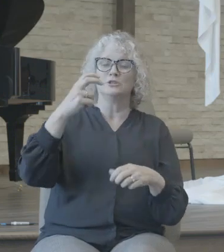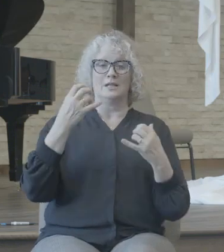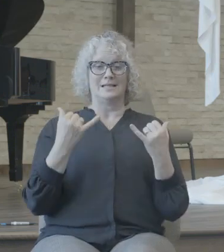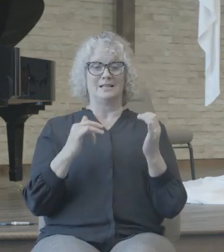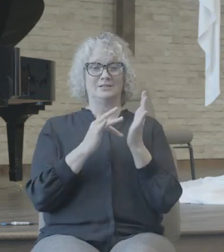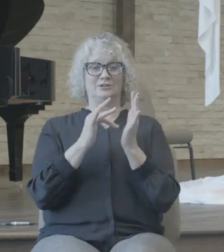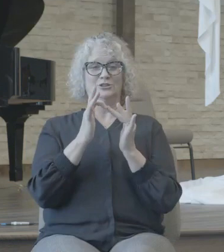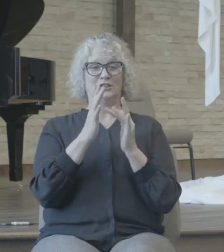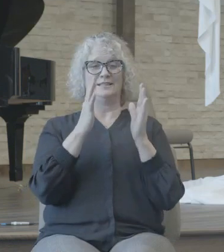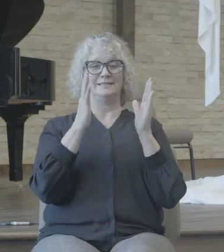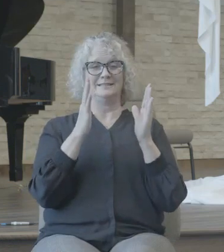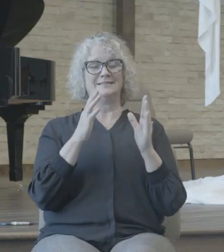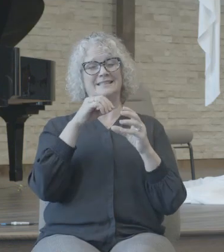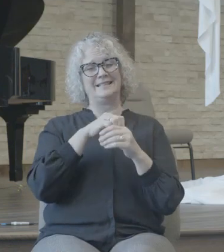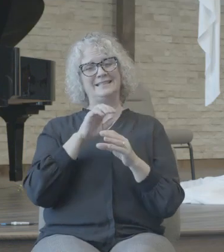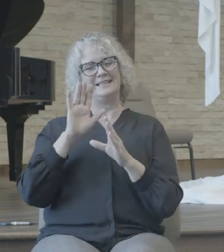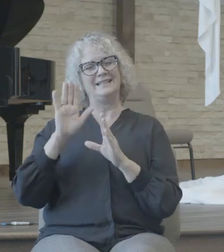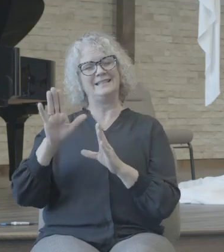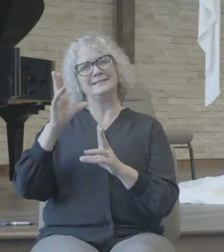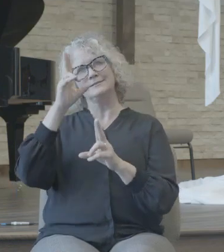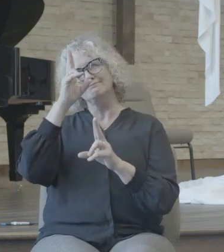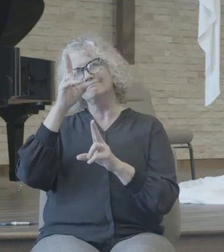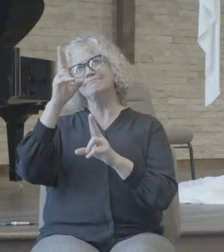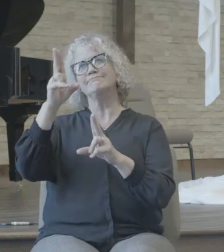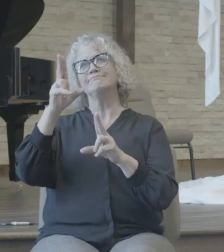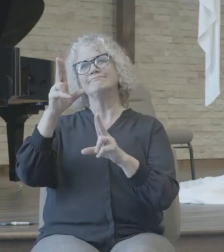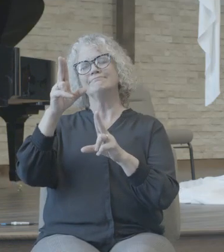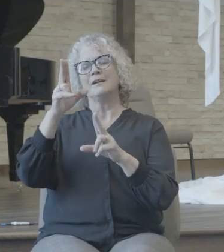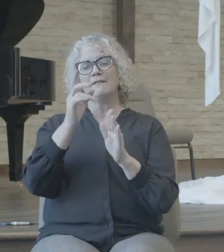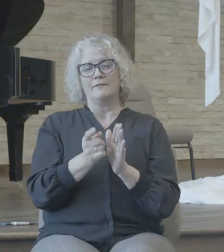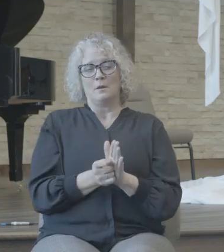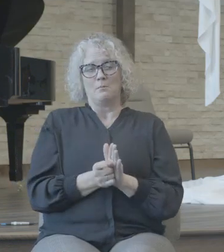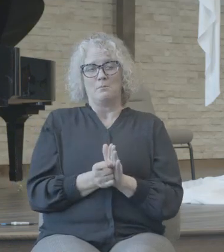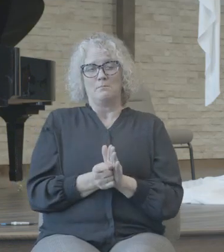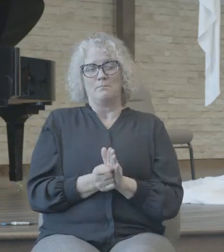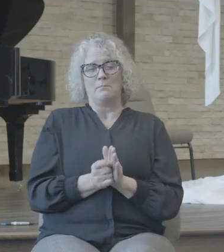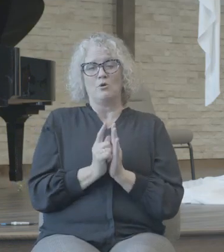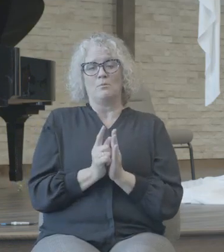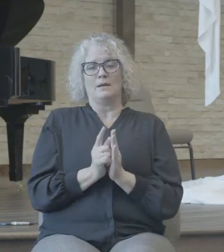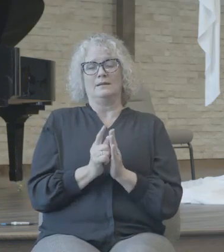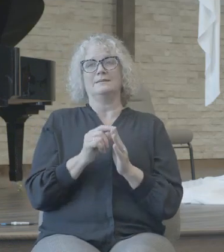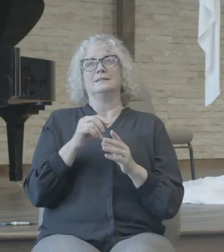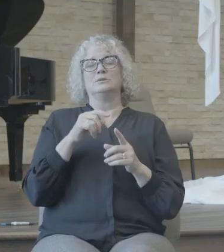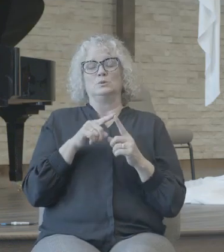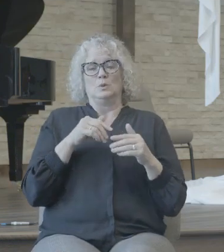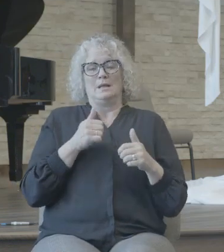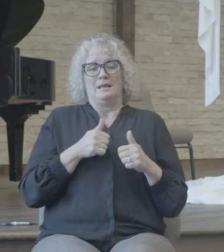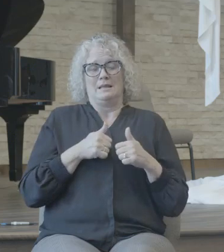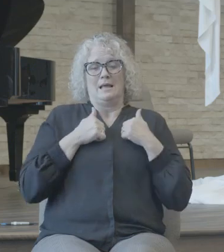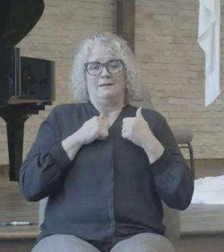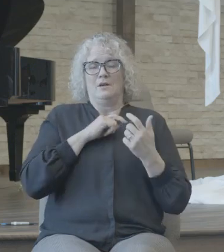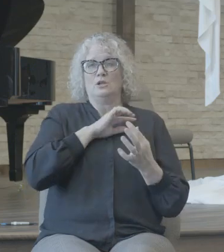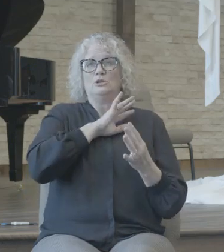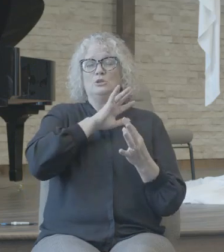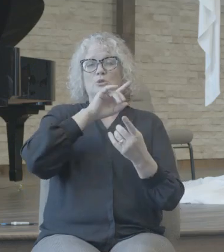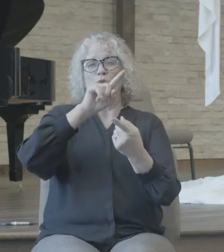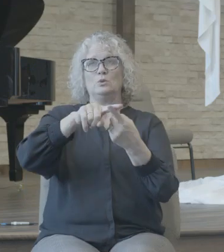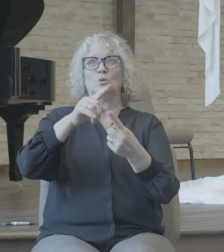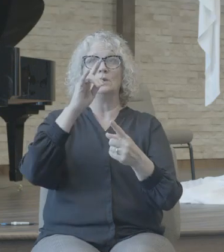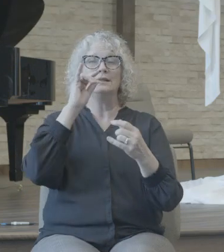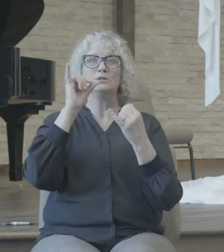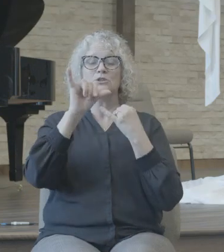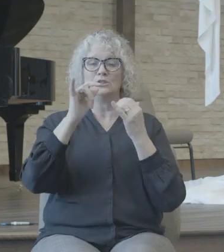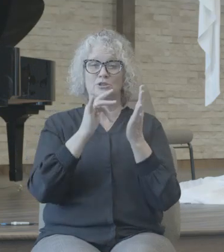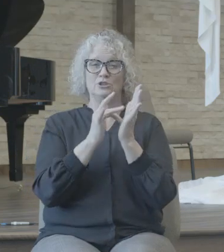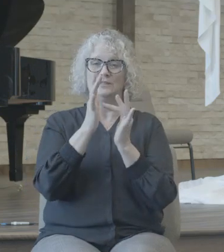his exaltation. From the moment he came to life into eternity, Jesus has taken up his full power and